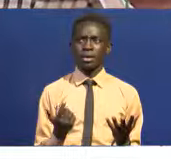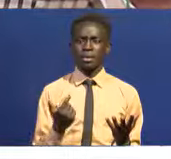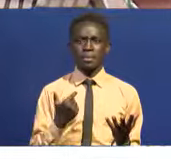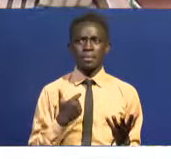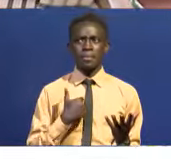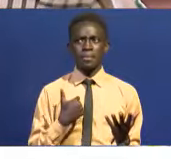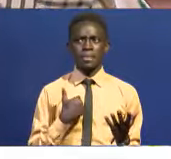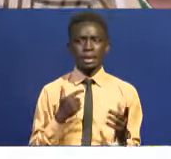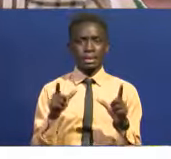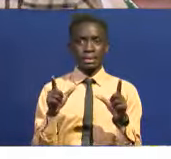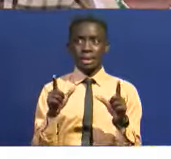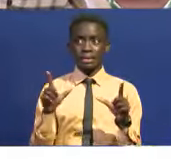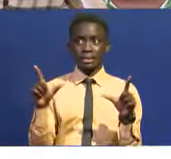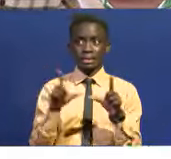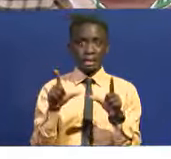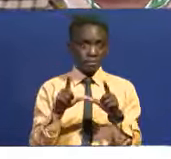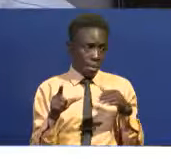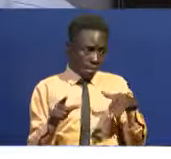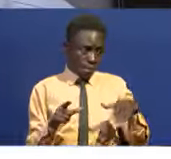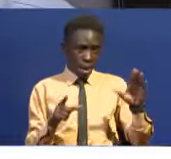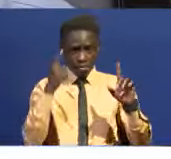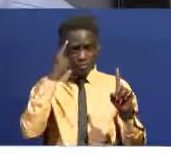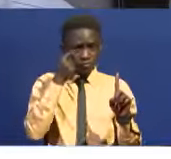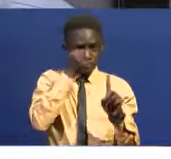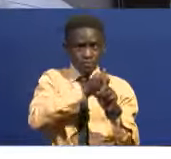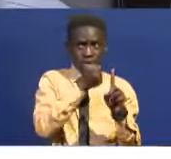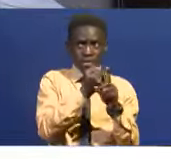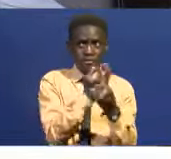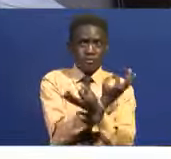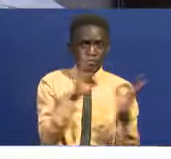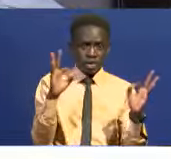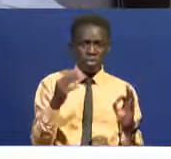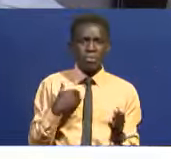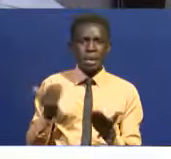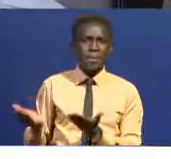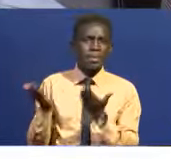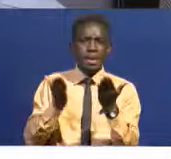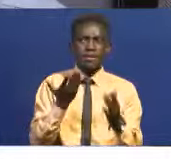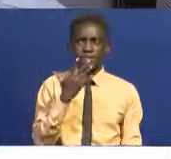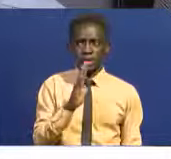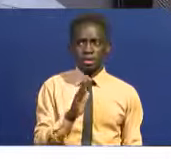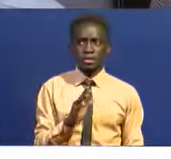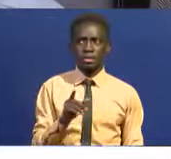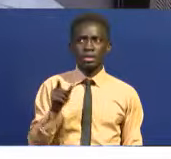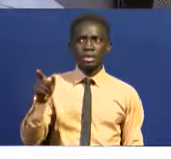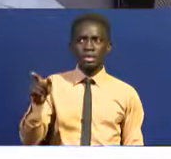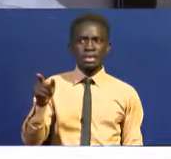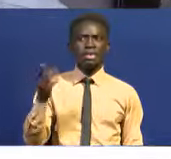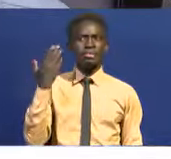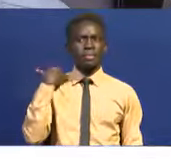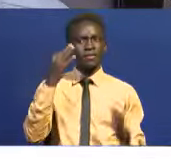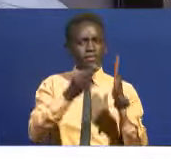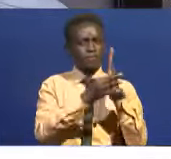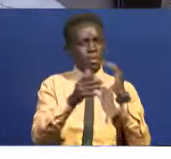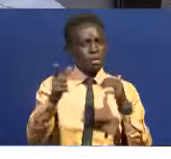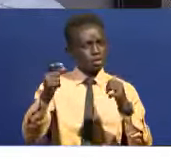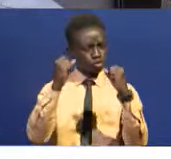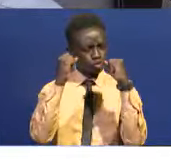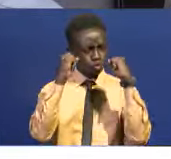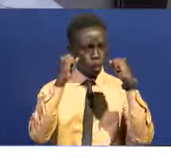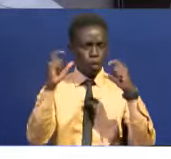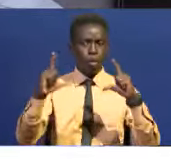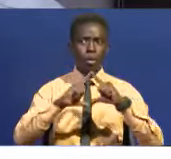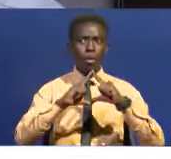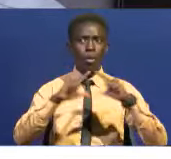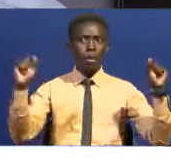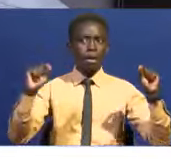certificate yake ya kupigania uhuru. Yeye alikuwa mshujaa wa kuambia wazungu ya kwamba mmechukua